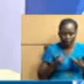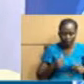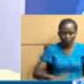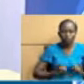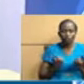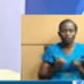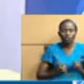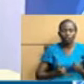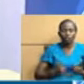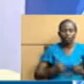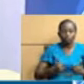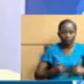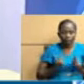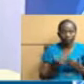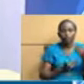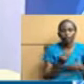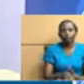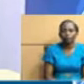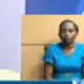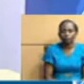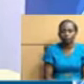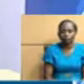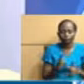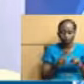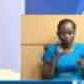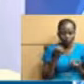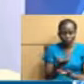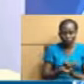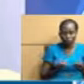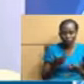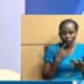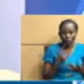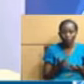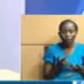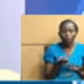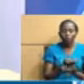at times like these, when the economy, for example, has to be frozen